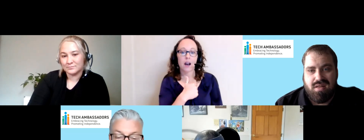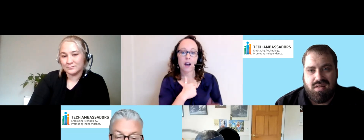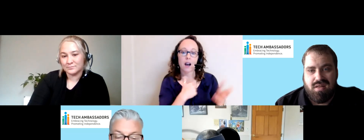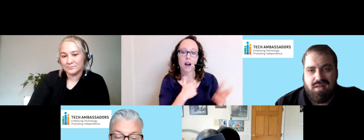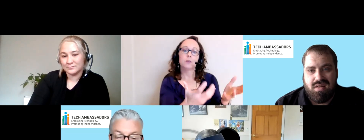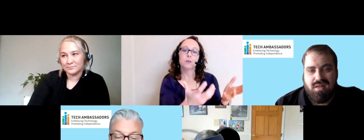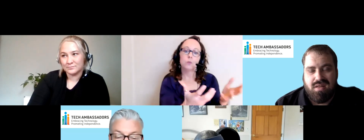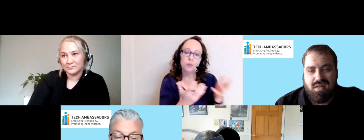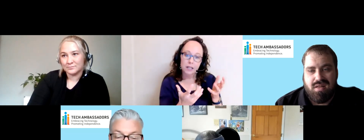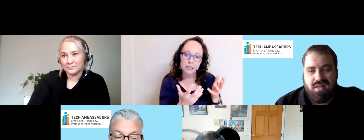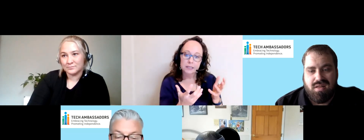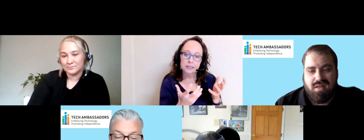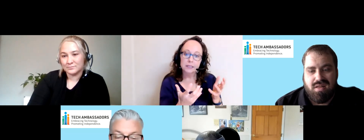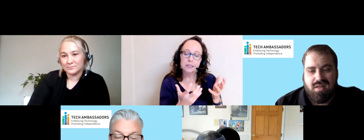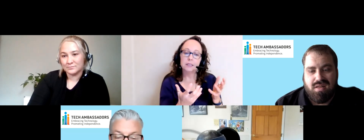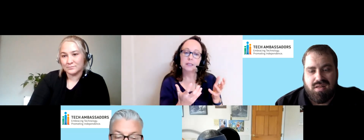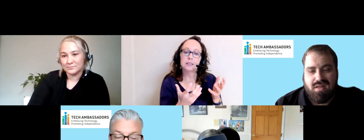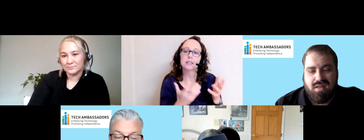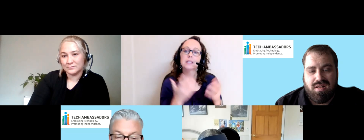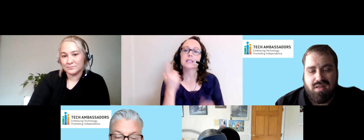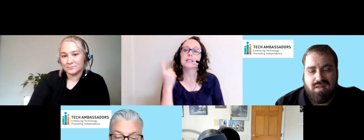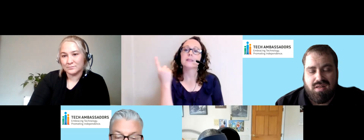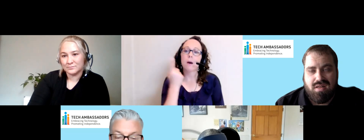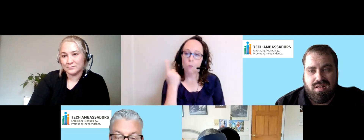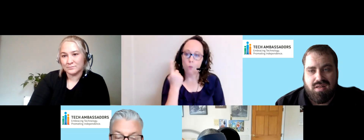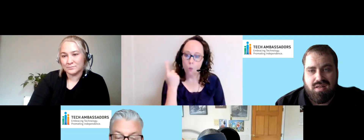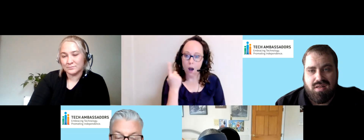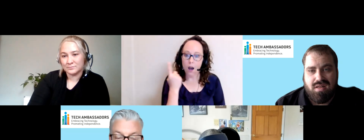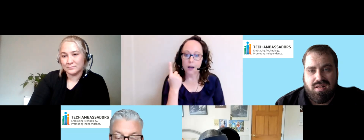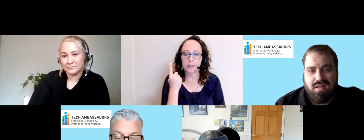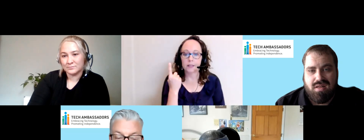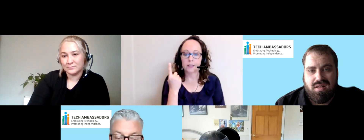to. I want someone who could